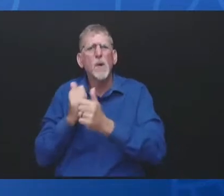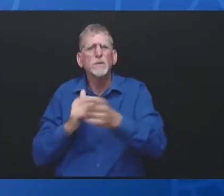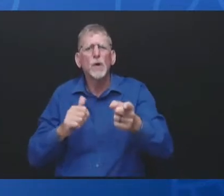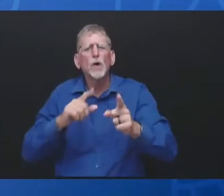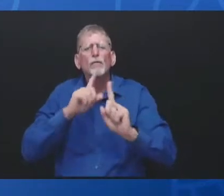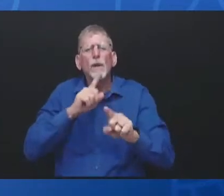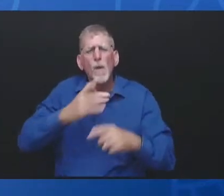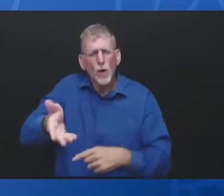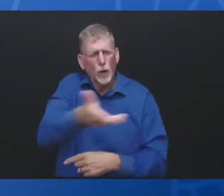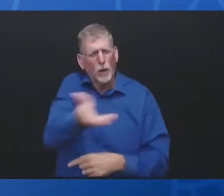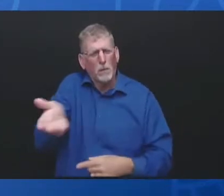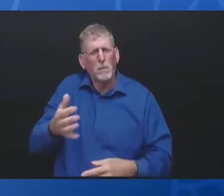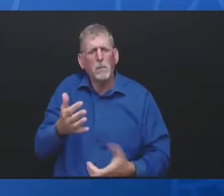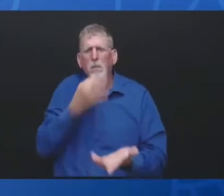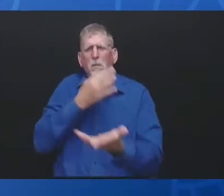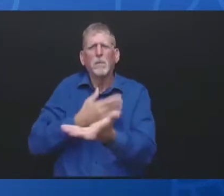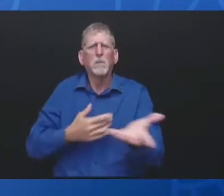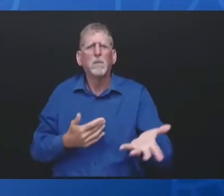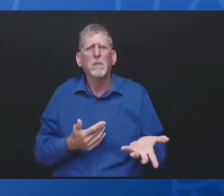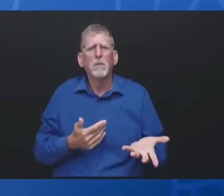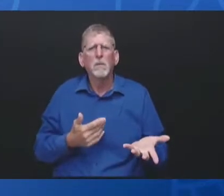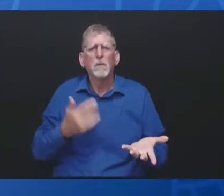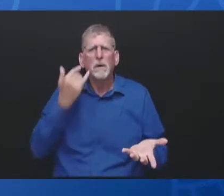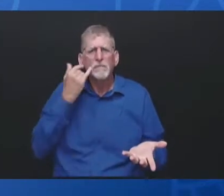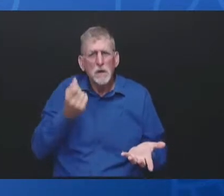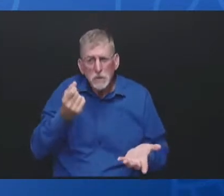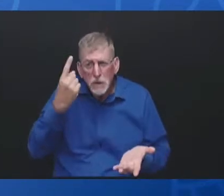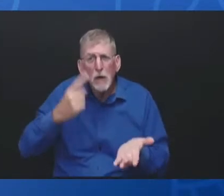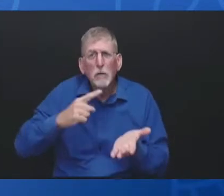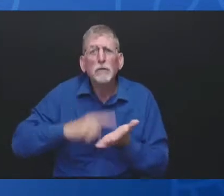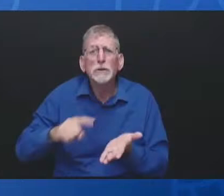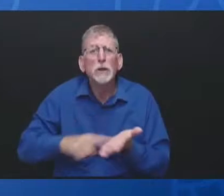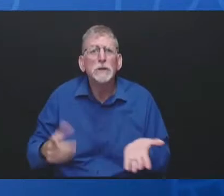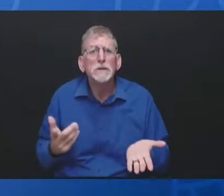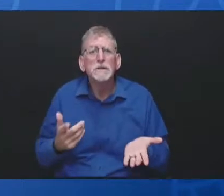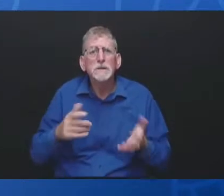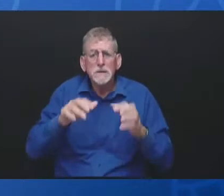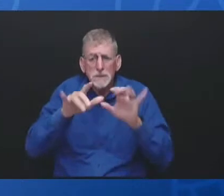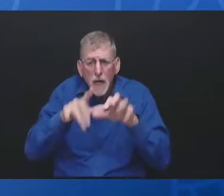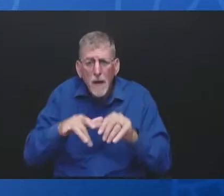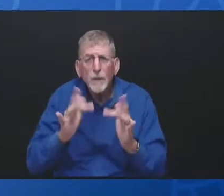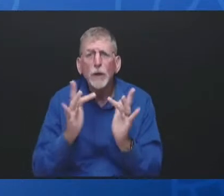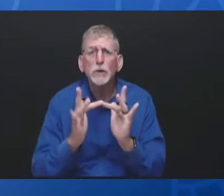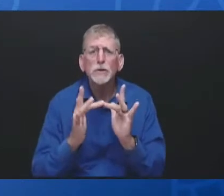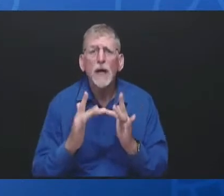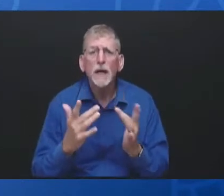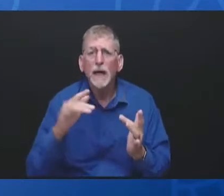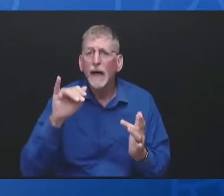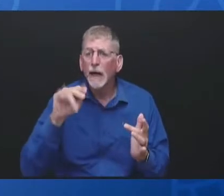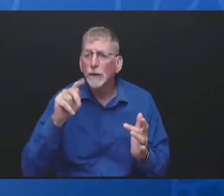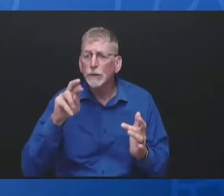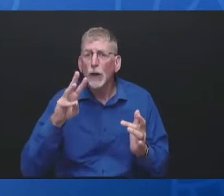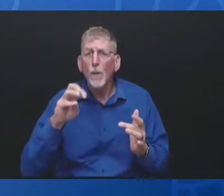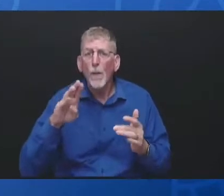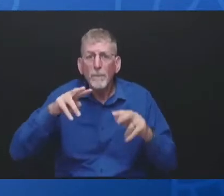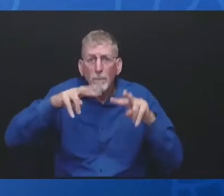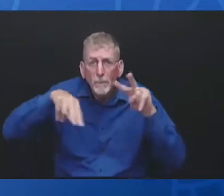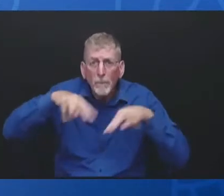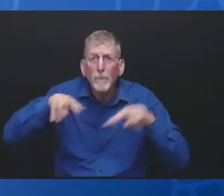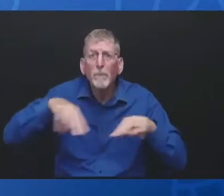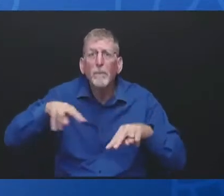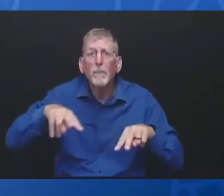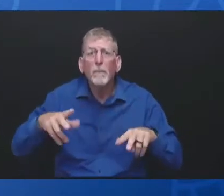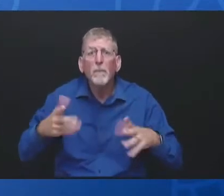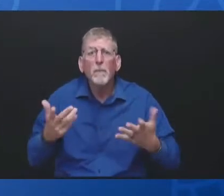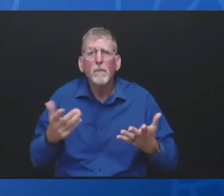you understand research and the typing in of the interweb tubes, which will give you that information, sir. Okay, just a